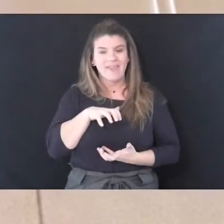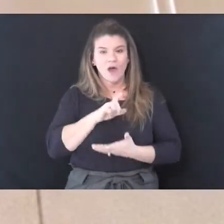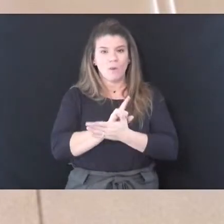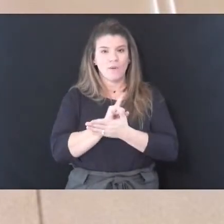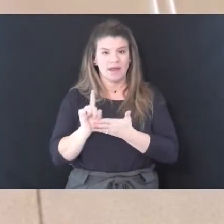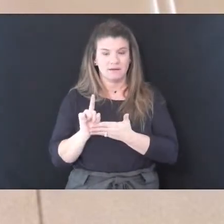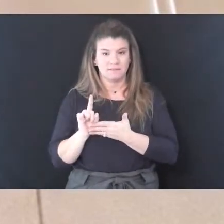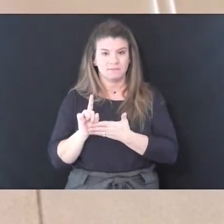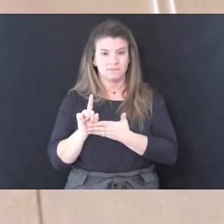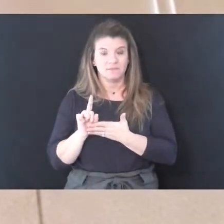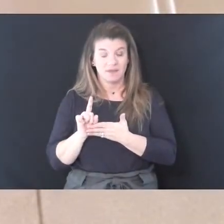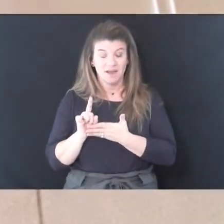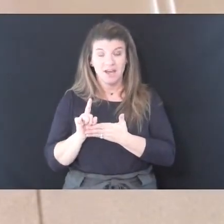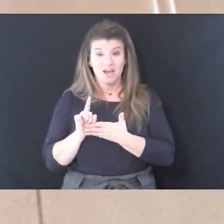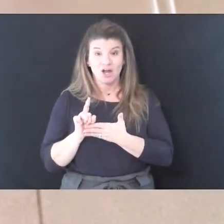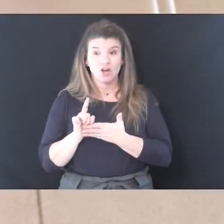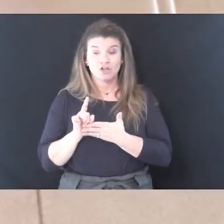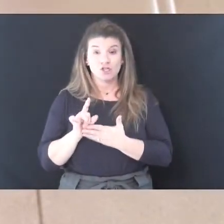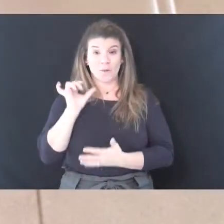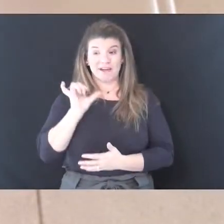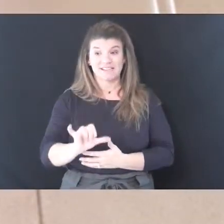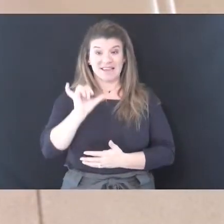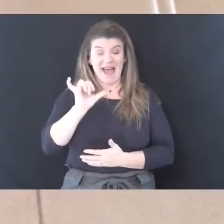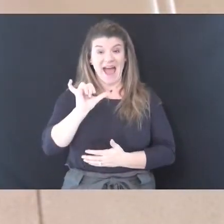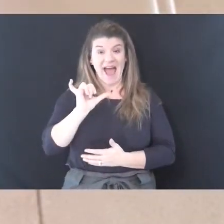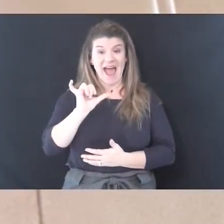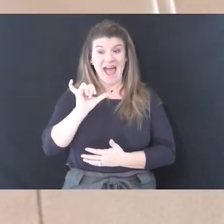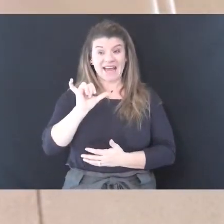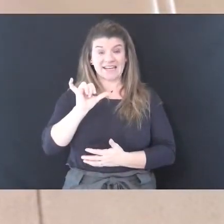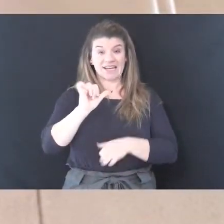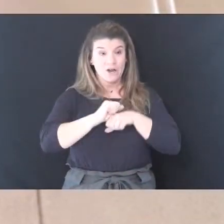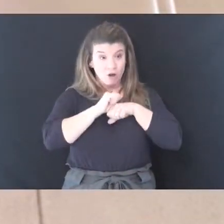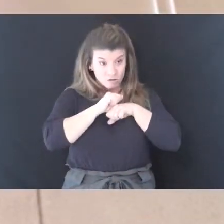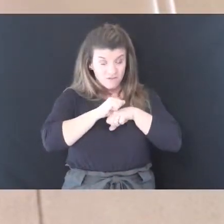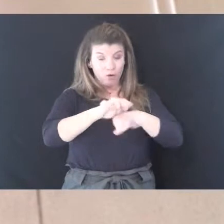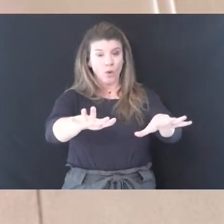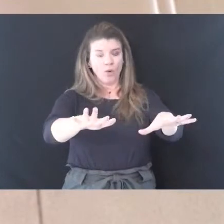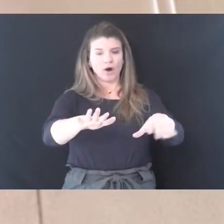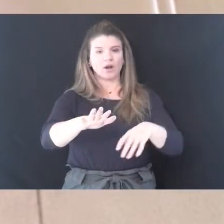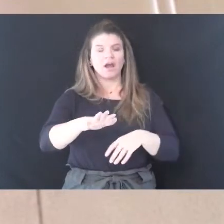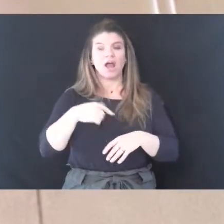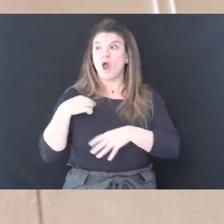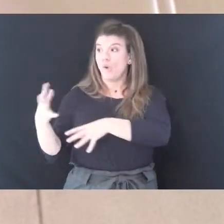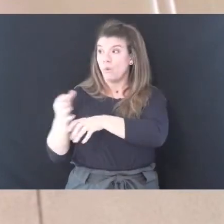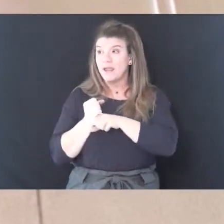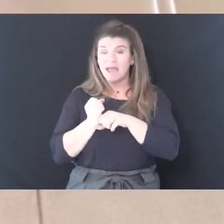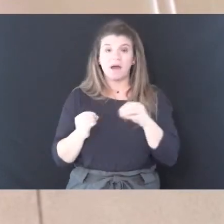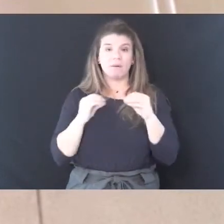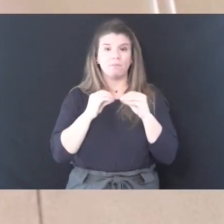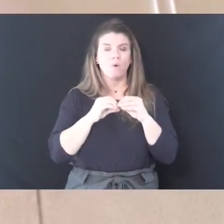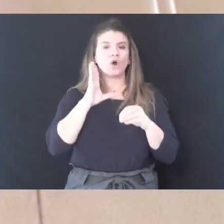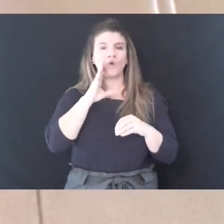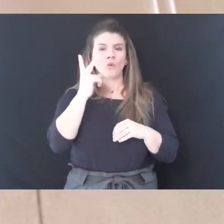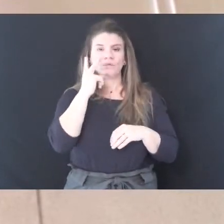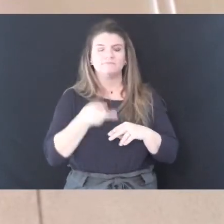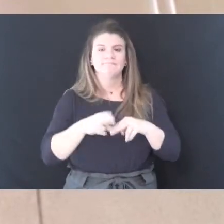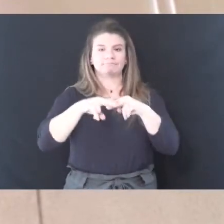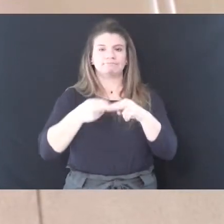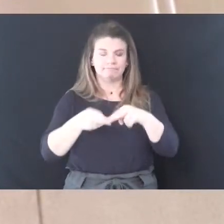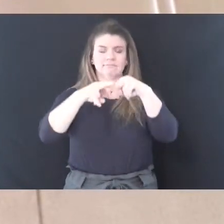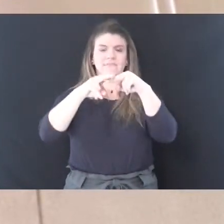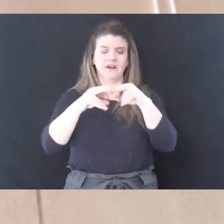period. So as that bubble shifts forward, we'll see a greater increase in the percentage rate